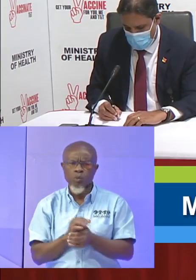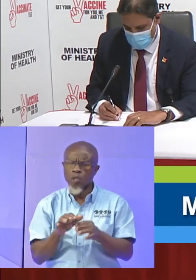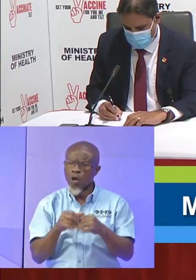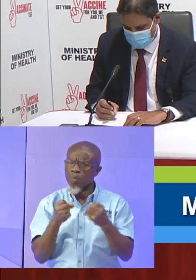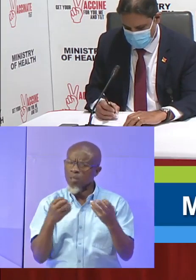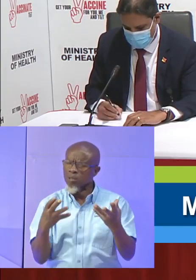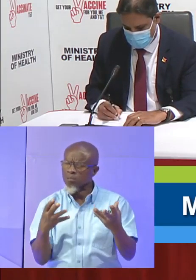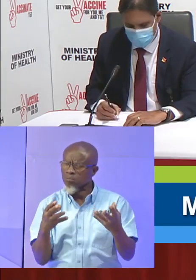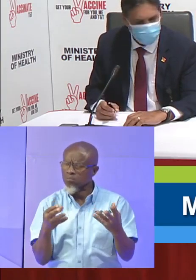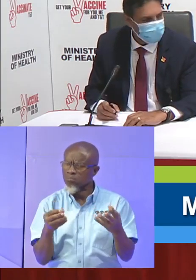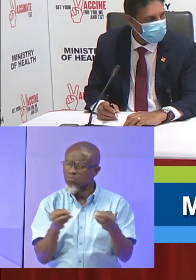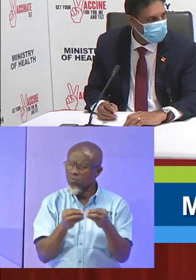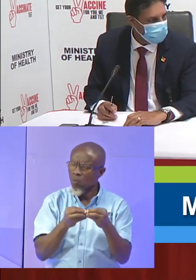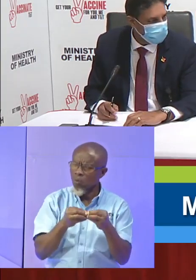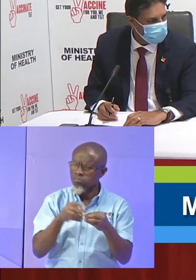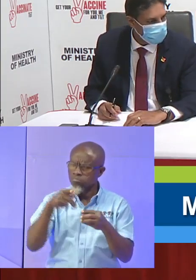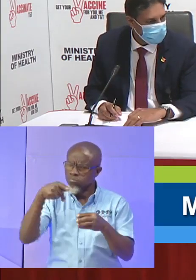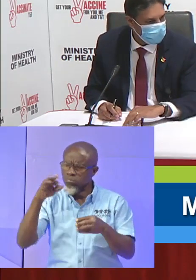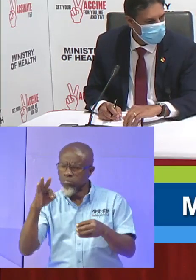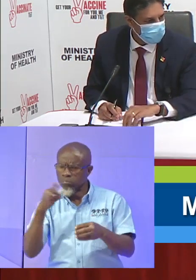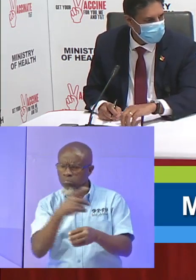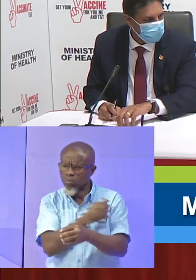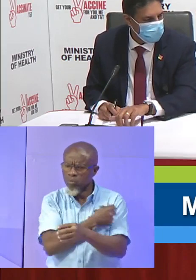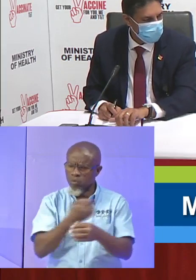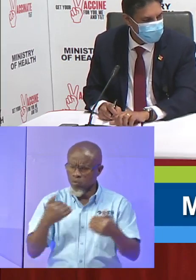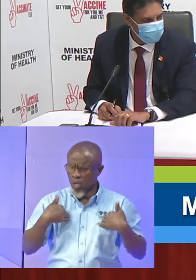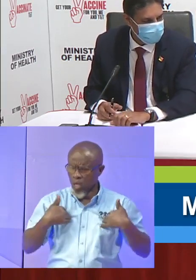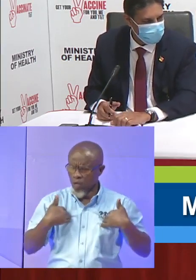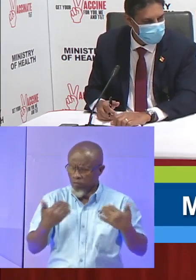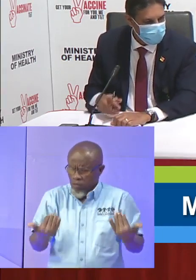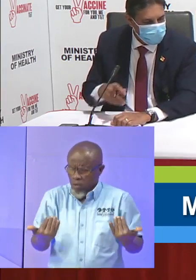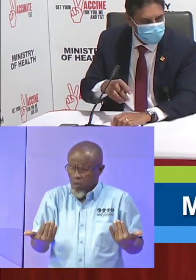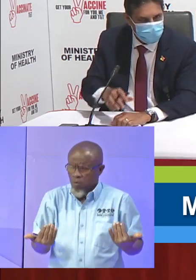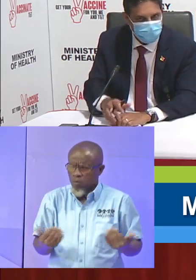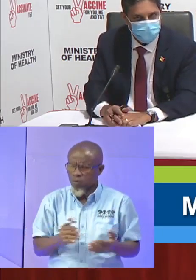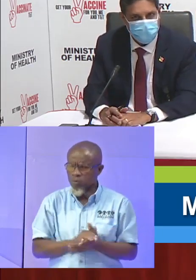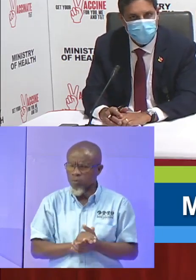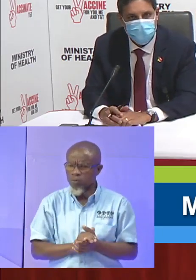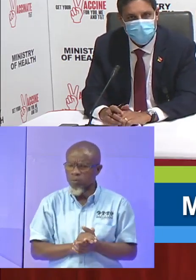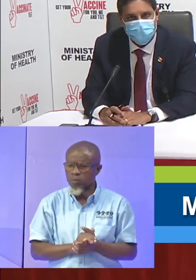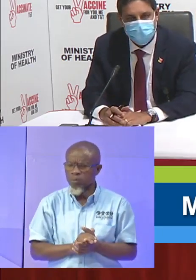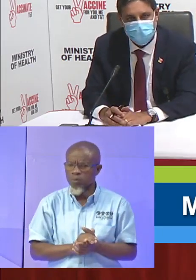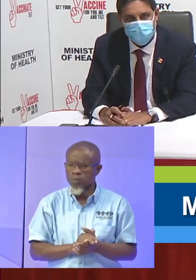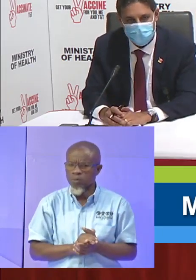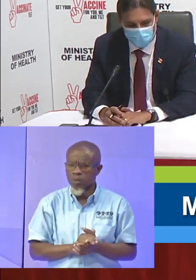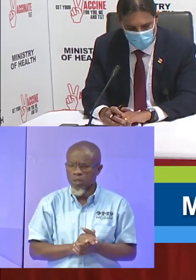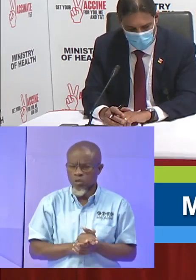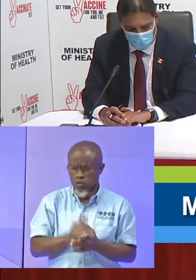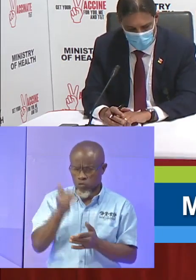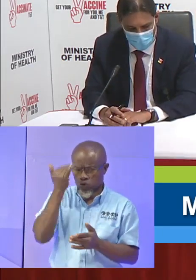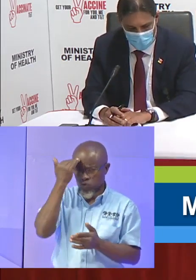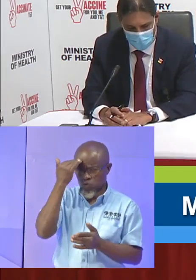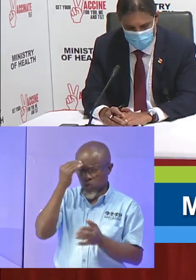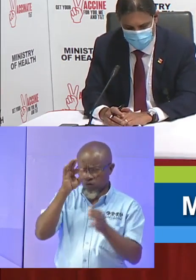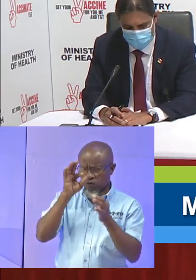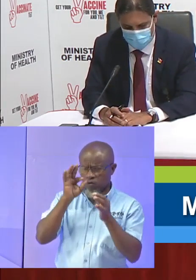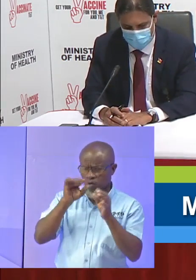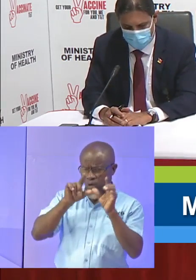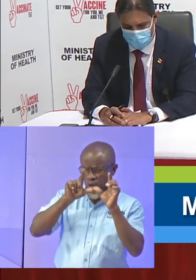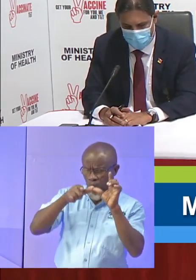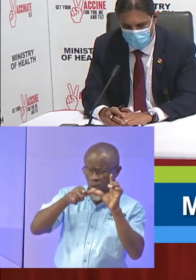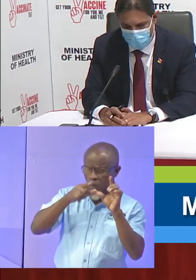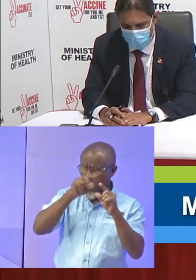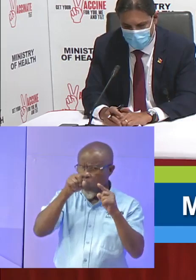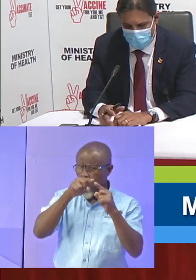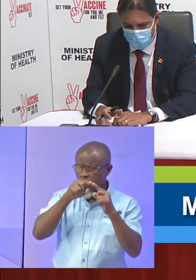of the Pfizer vaccine do we have remaining in hand? As we know, it's about to expire in February. And CMO, where